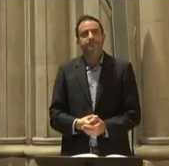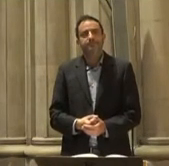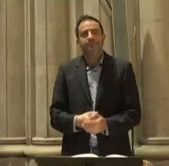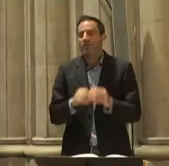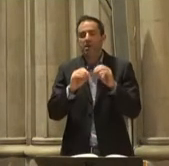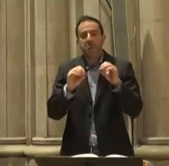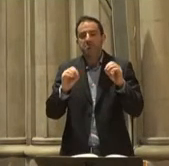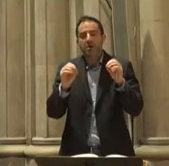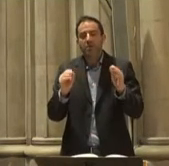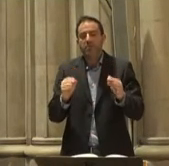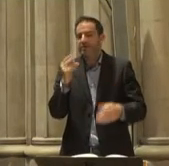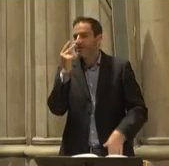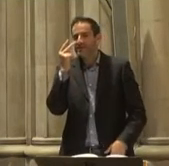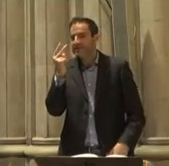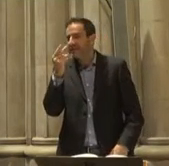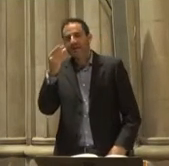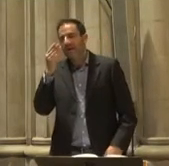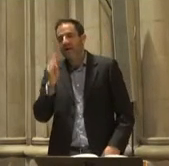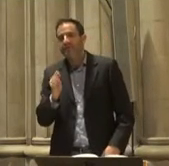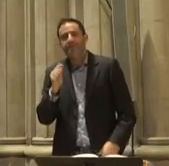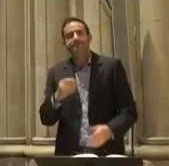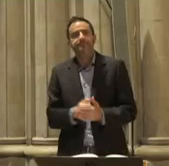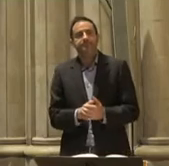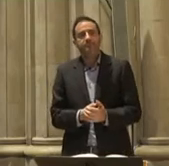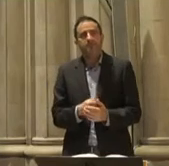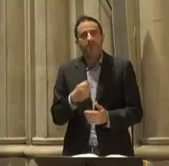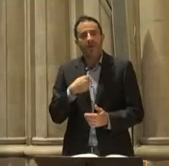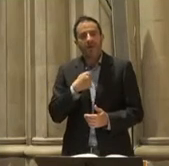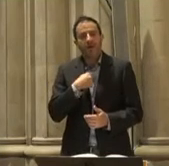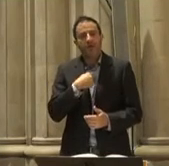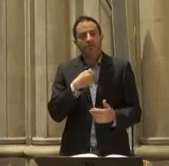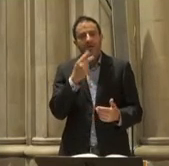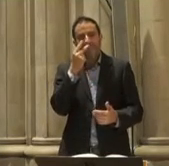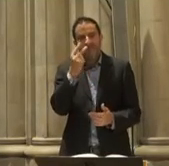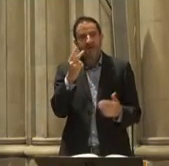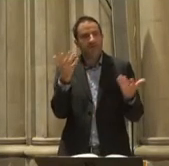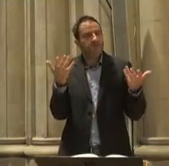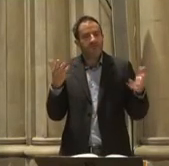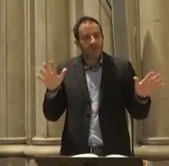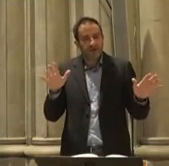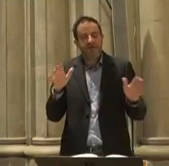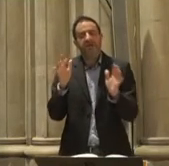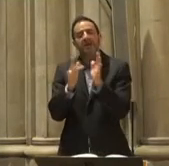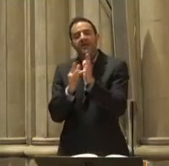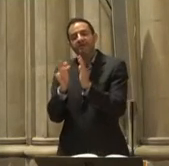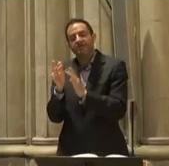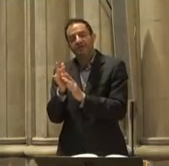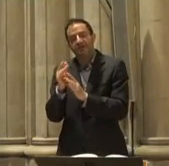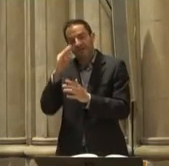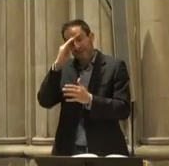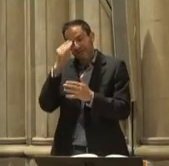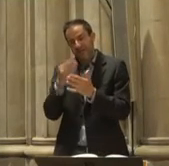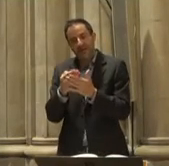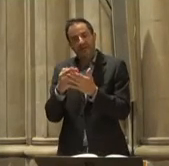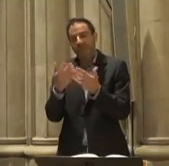No one has ever seen God, yet we have seen God in Jesus Christ, the Son.